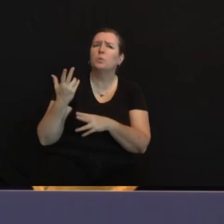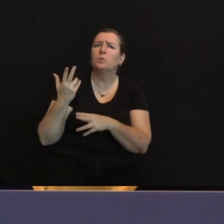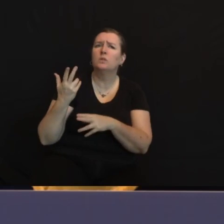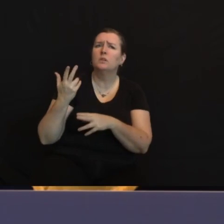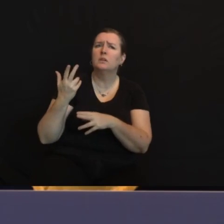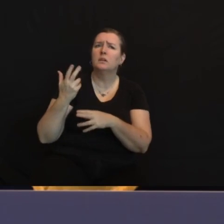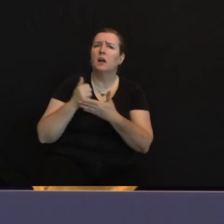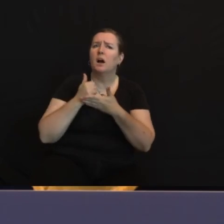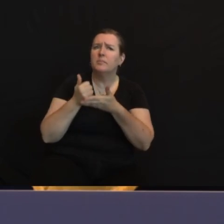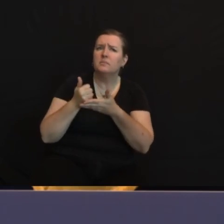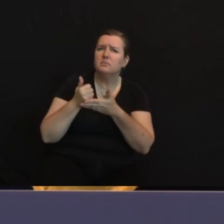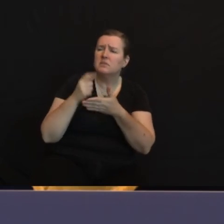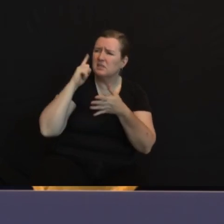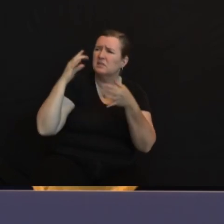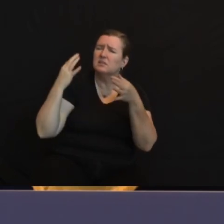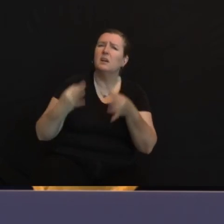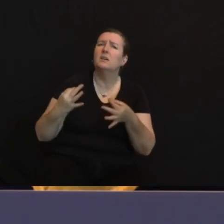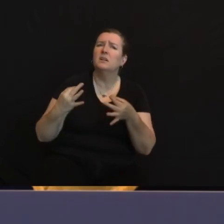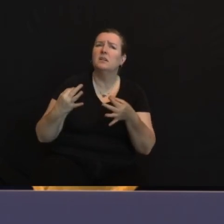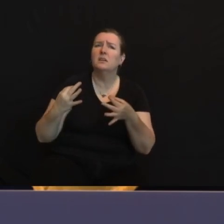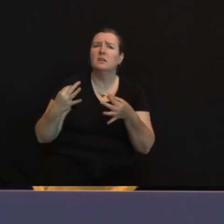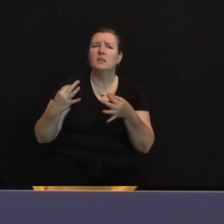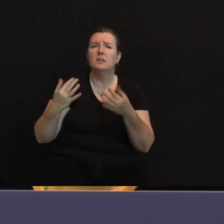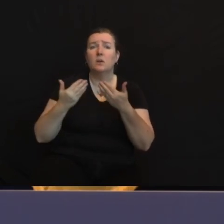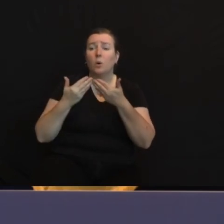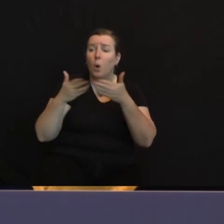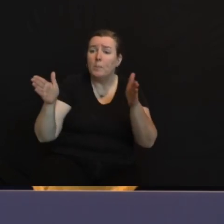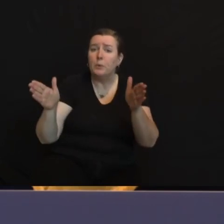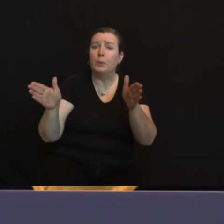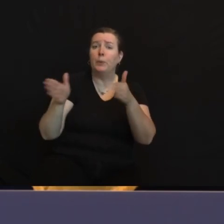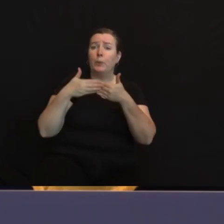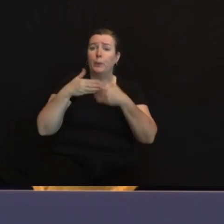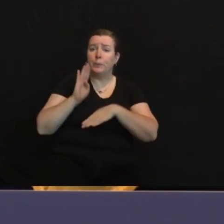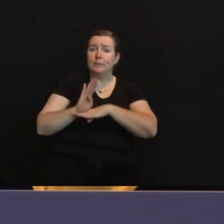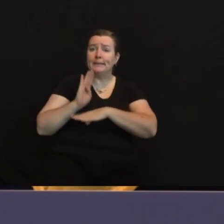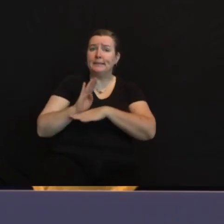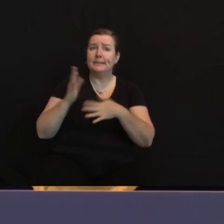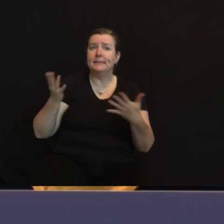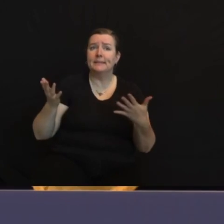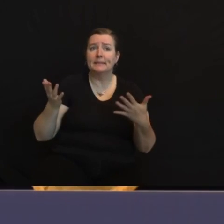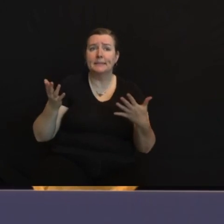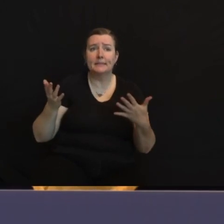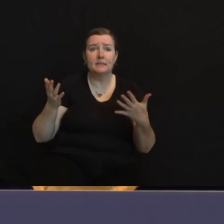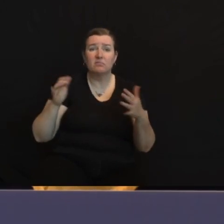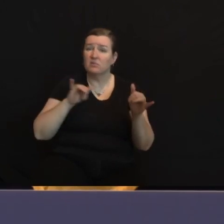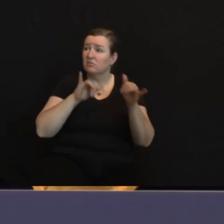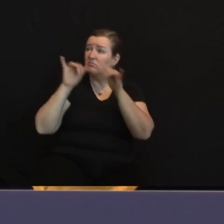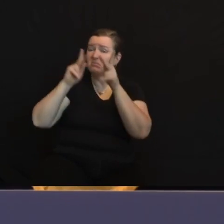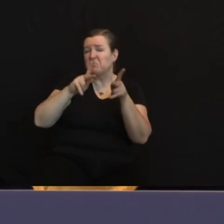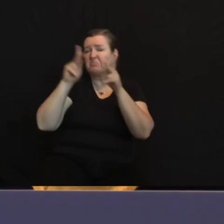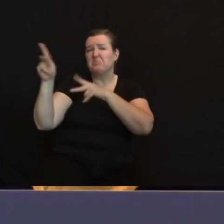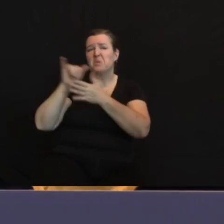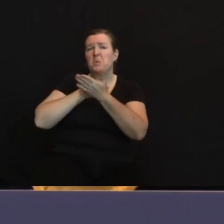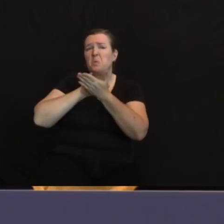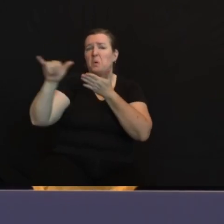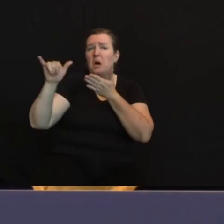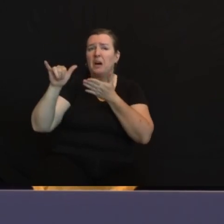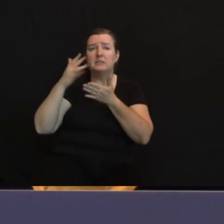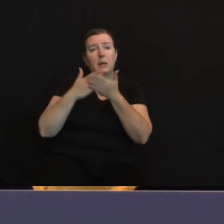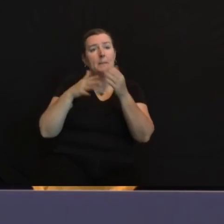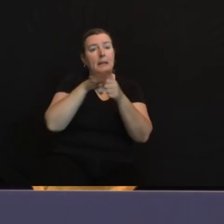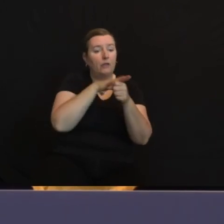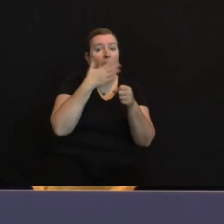of the Rutgers School of Public Health says the state should consider targeted shutdowns in hotspot areas similar to what's been adopted in New York. You said today that option's